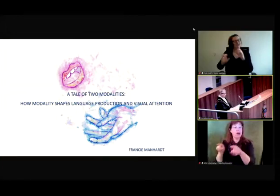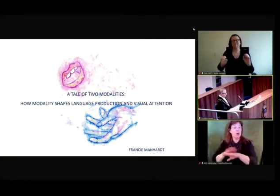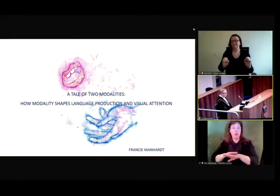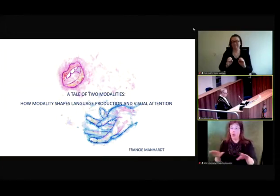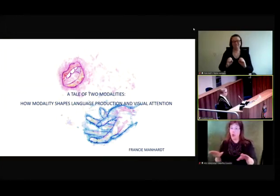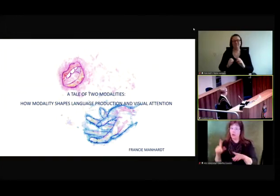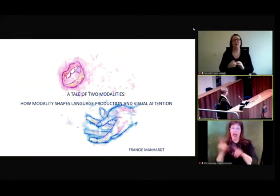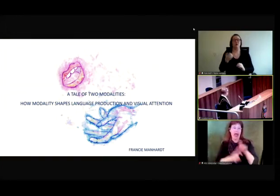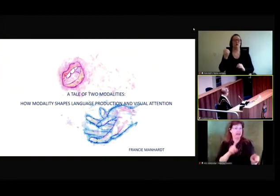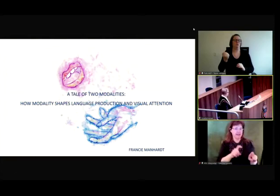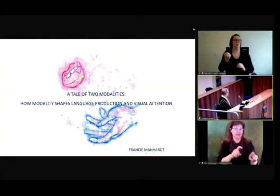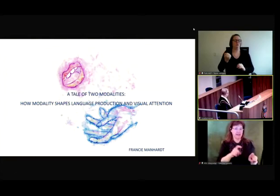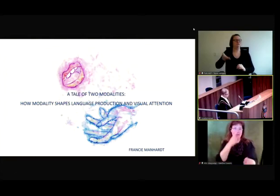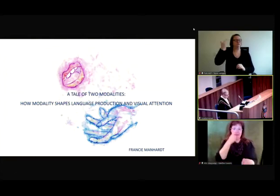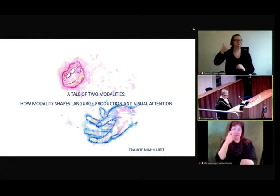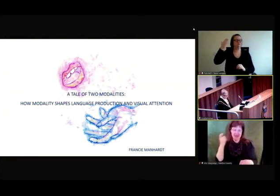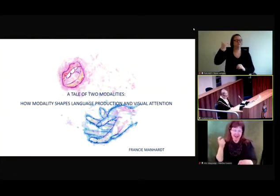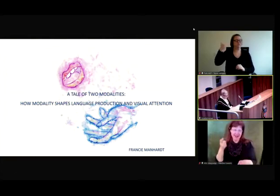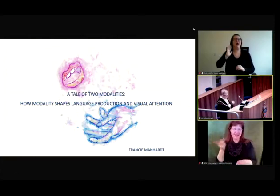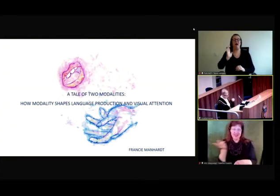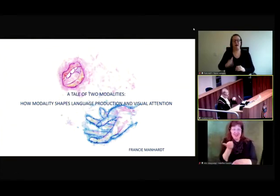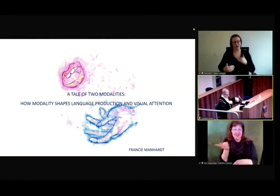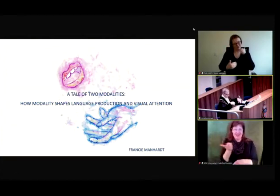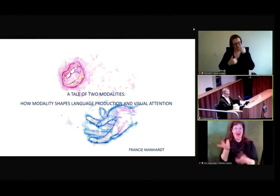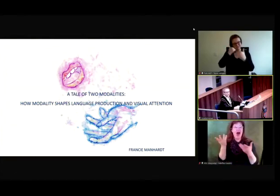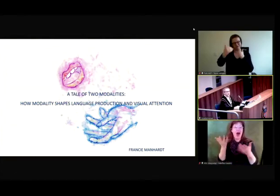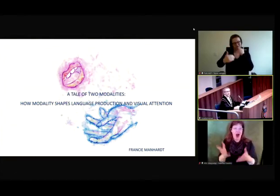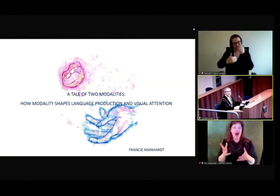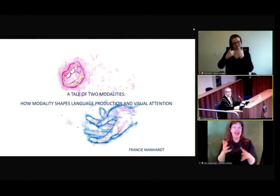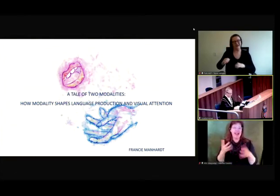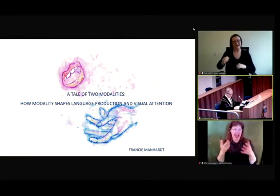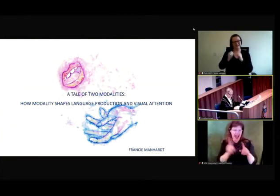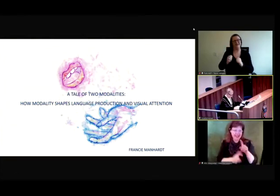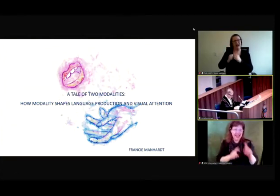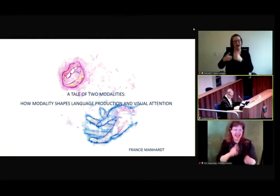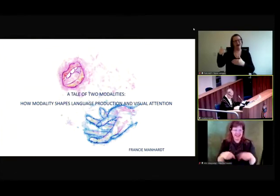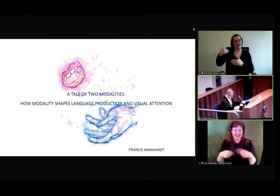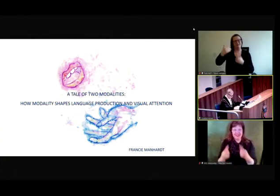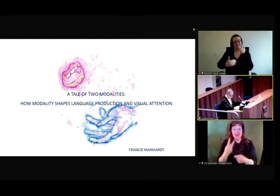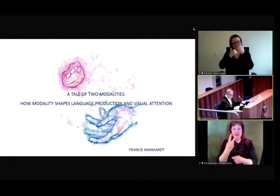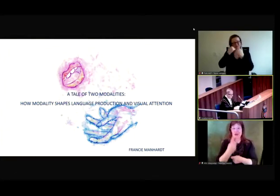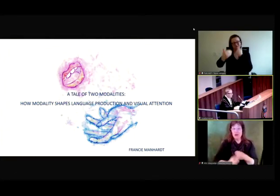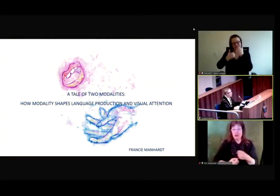already asked a lot of them, I think, in the last couple of years.